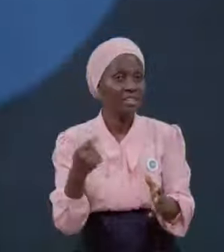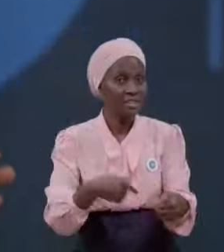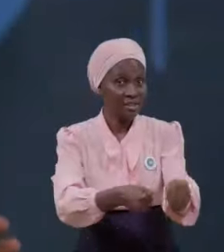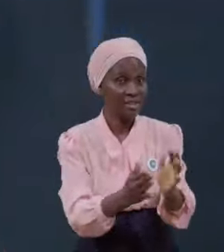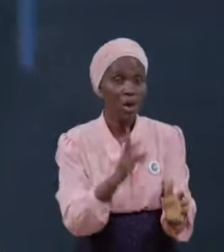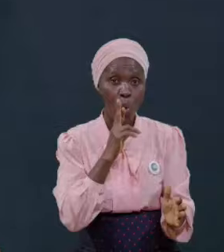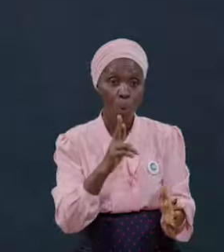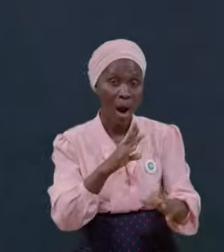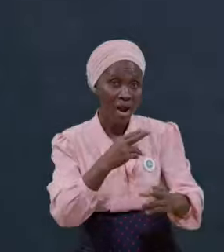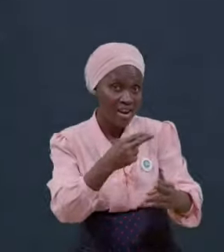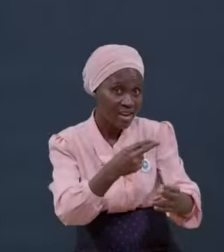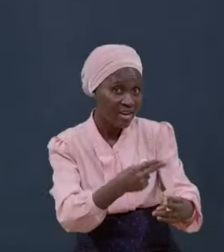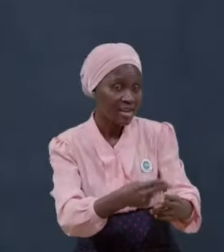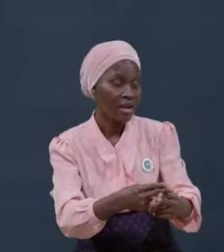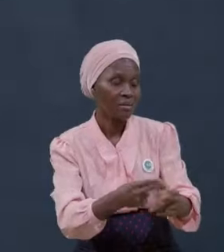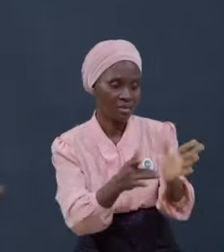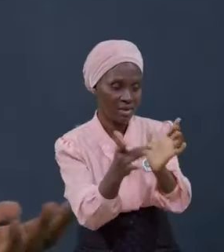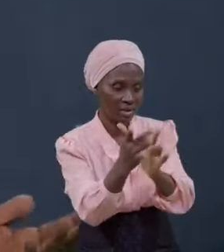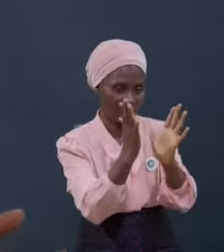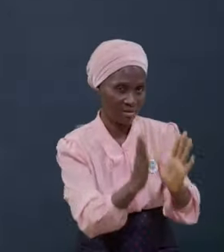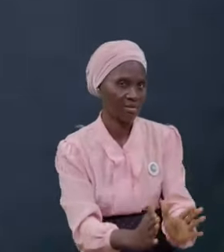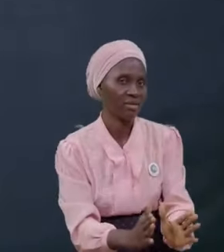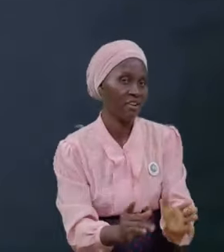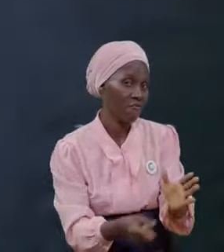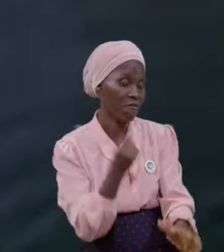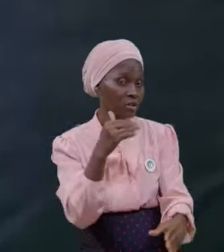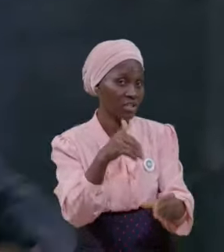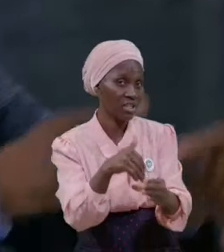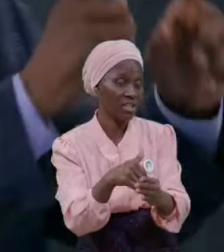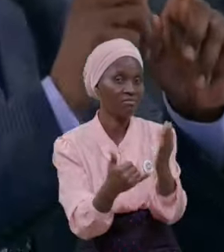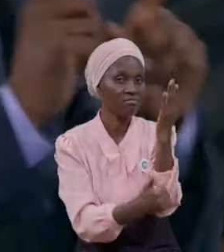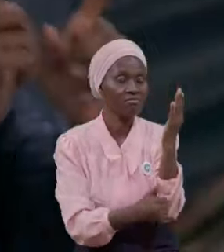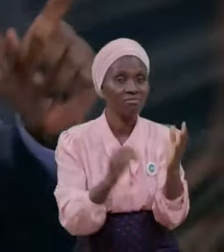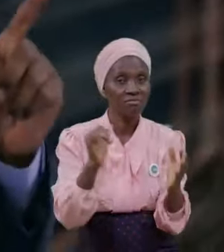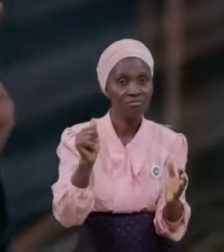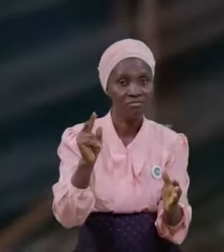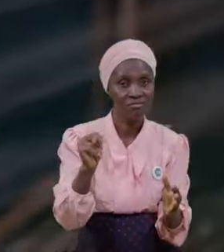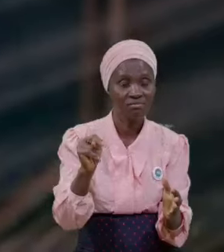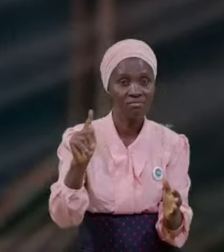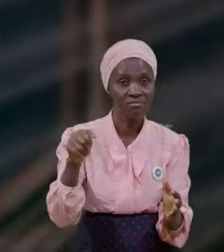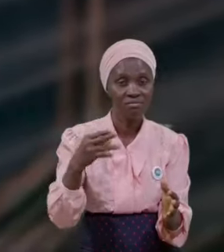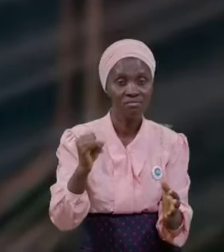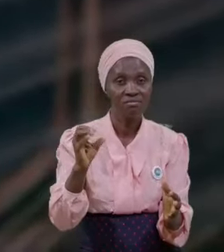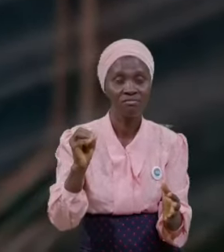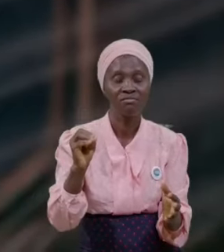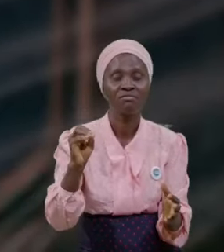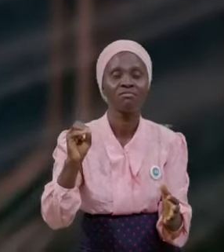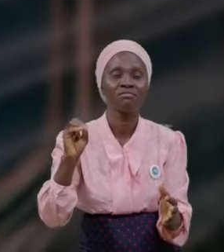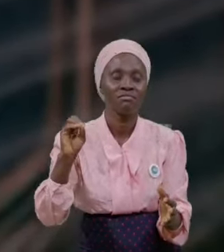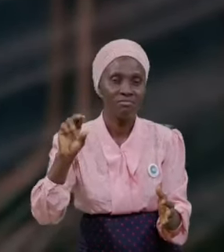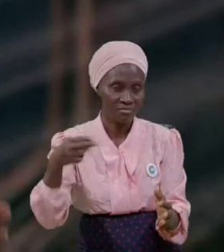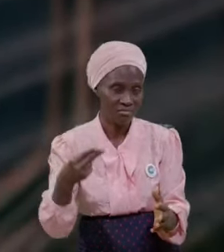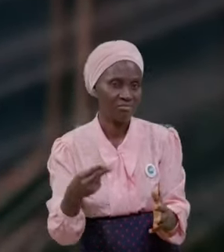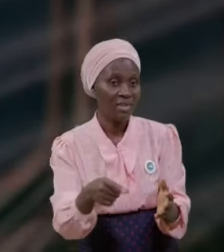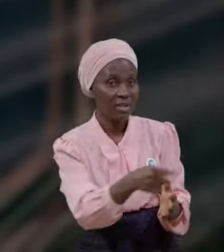Antioch, they became disciples of Christ. And those disciples, only